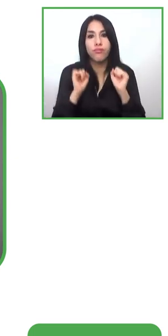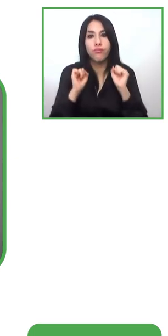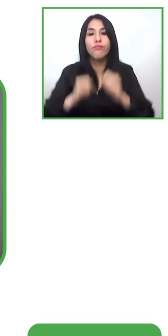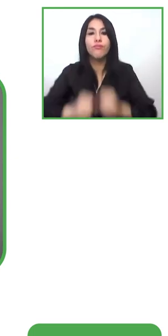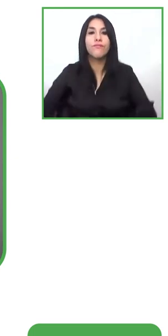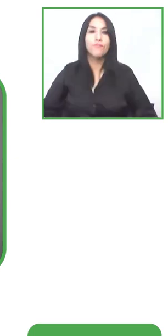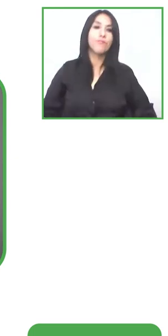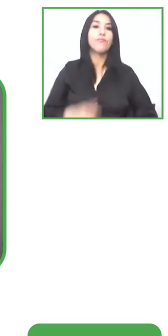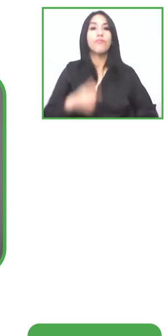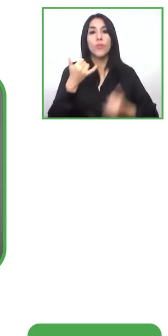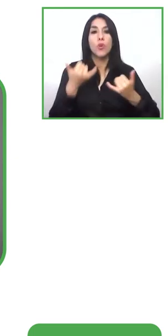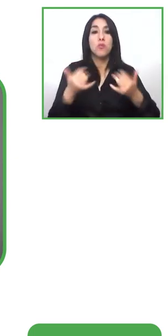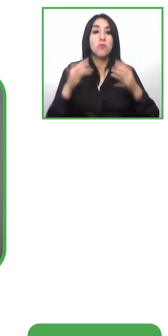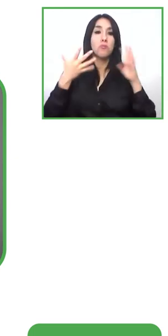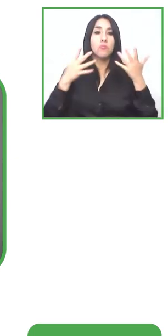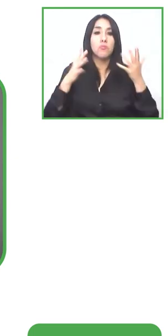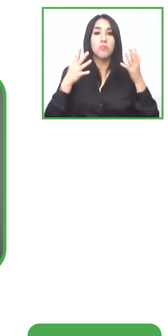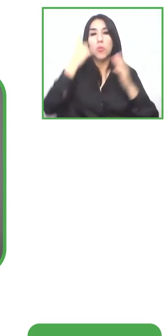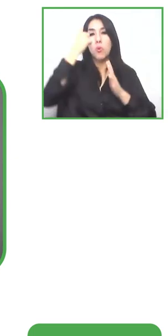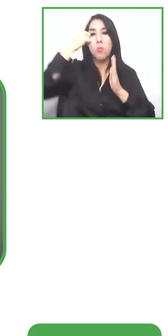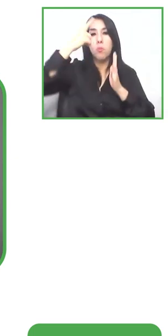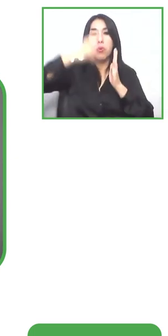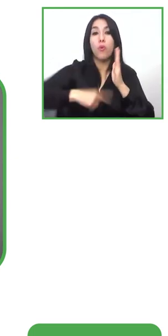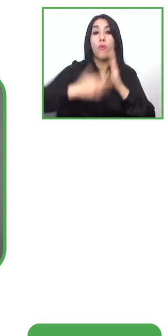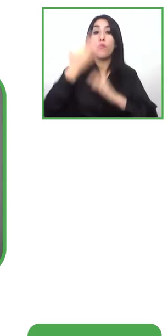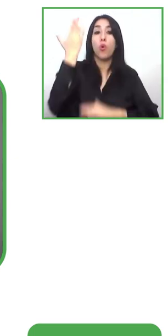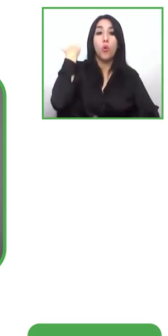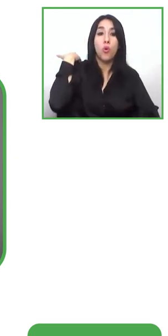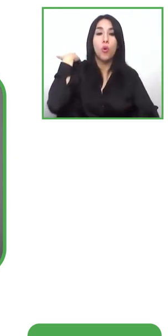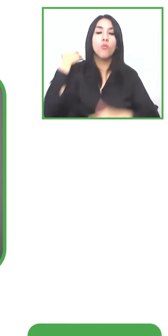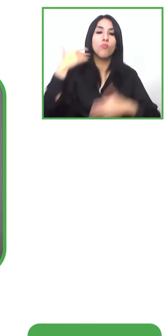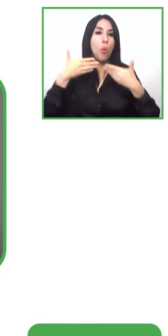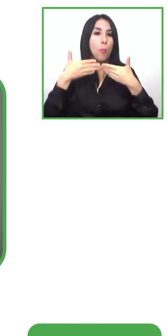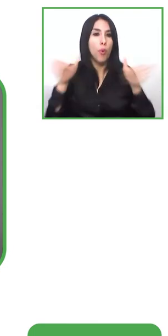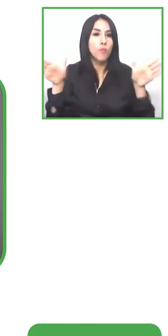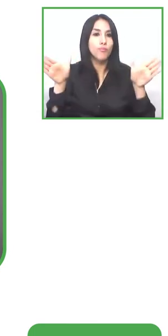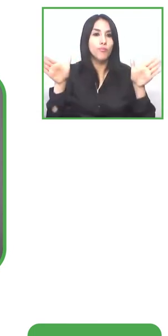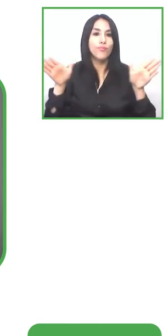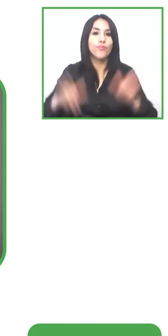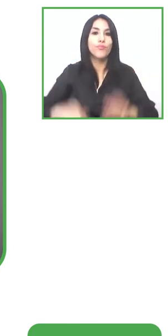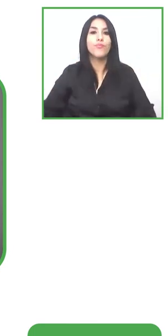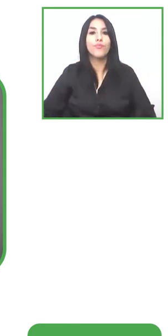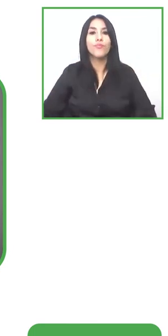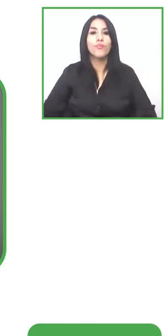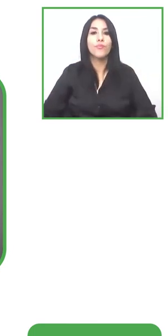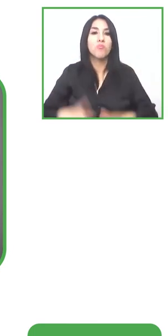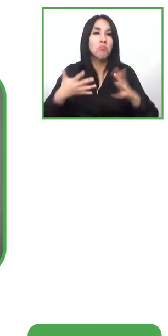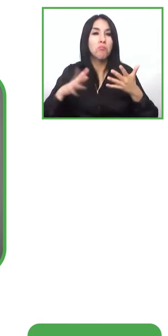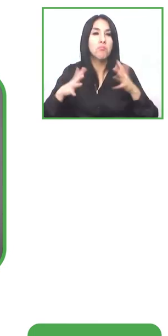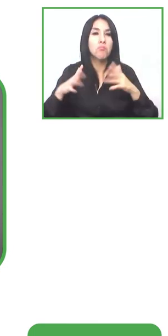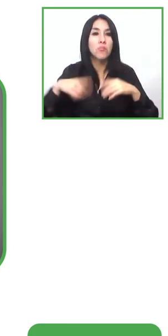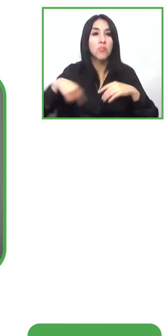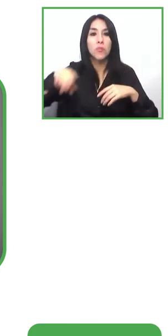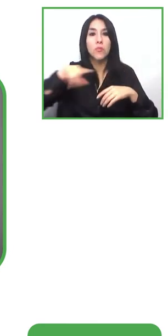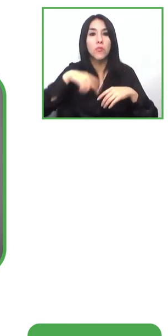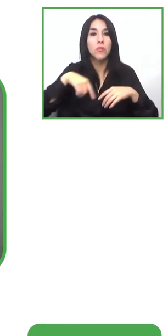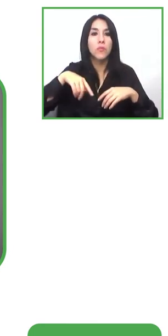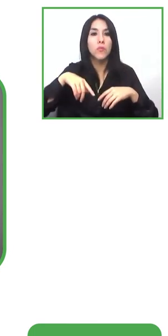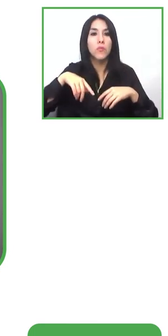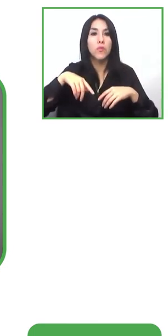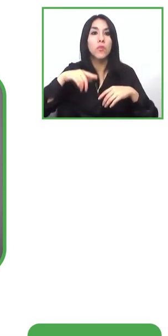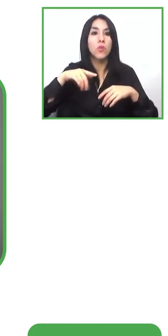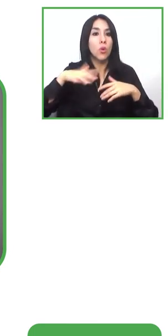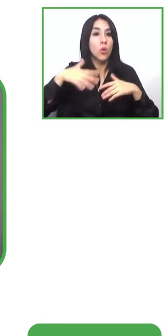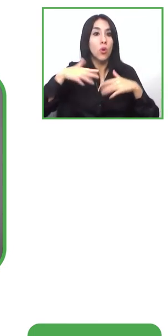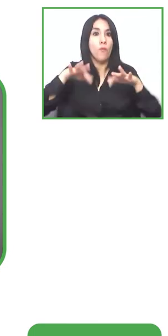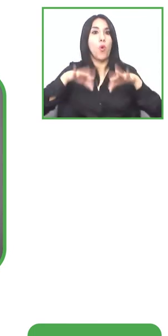we had to mandatorily close our doors last year at the restaurant, and we've been